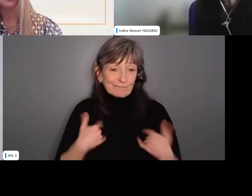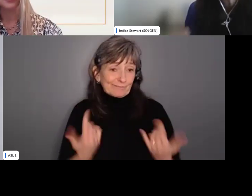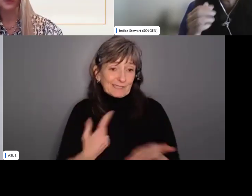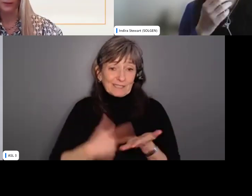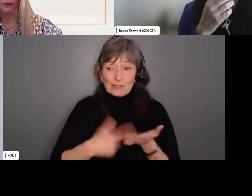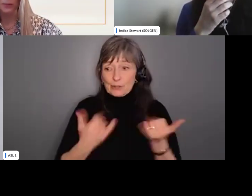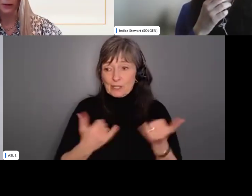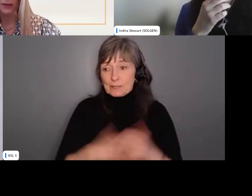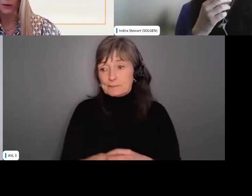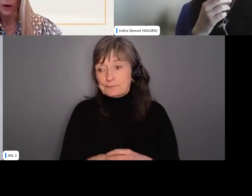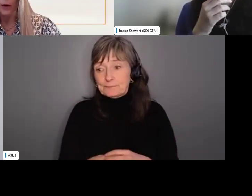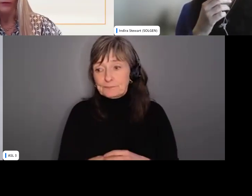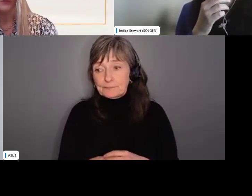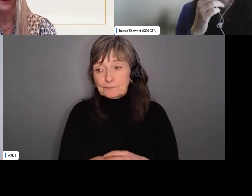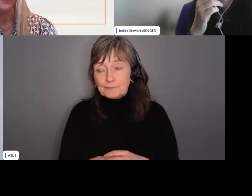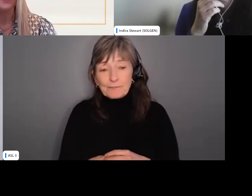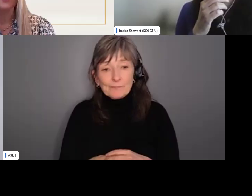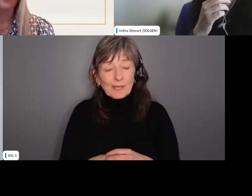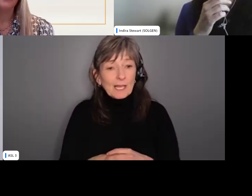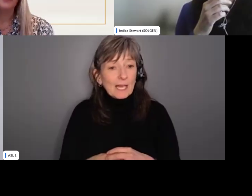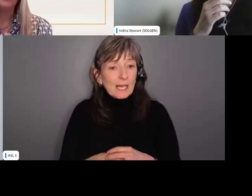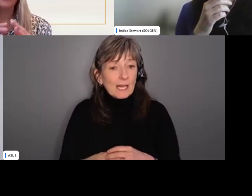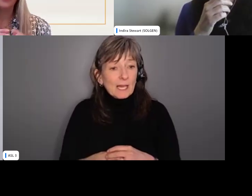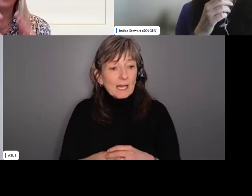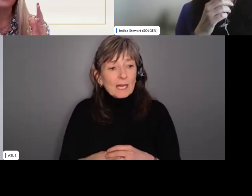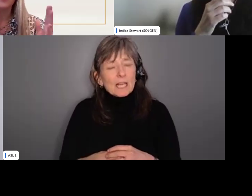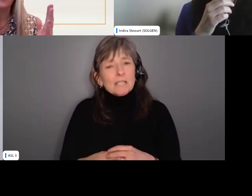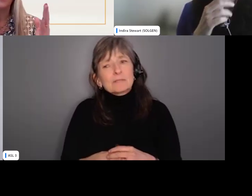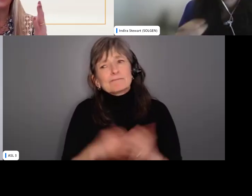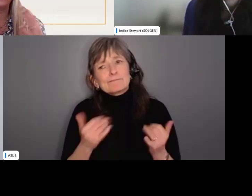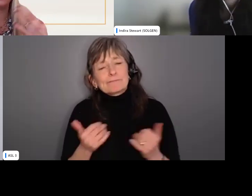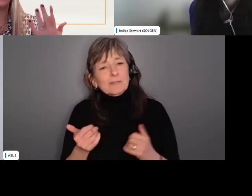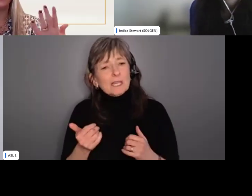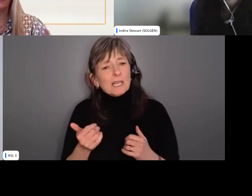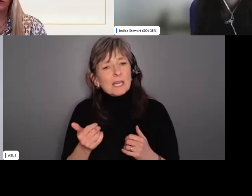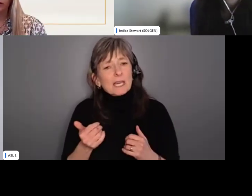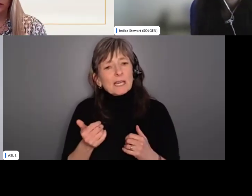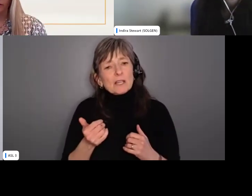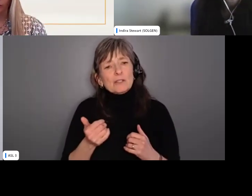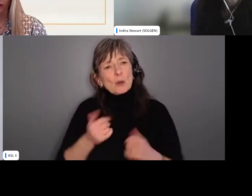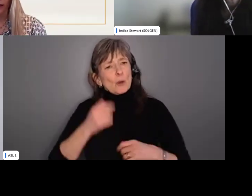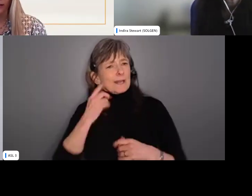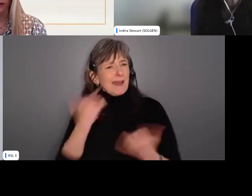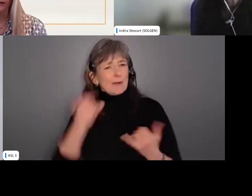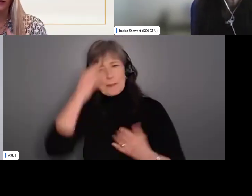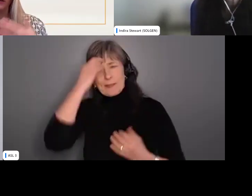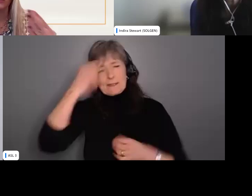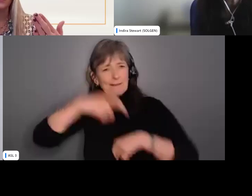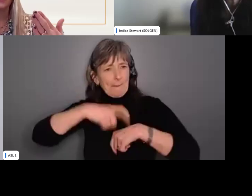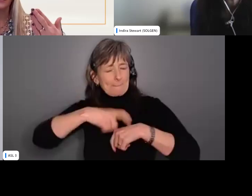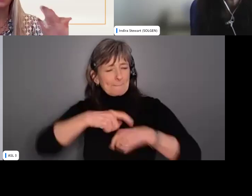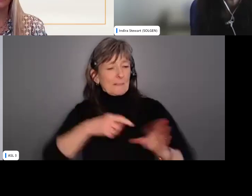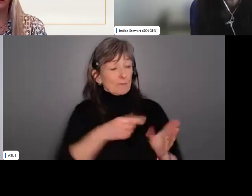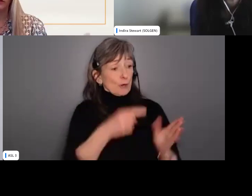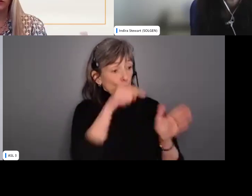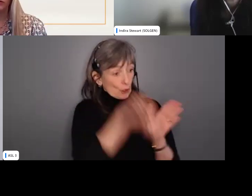not sure who maybe responded to this. So from what is the time frame from when a homicide occurs, unfortunately, that then